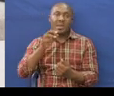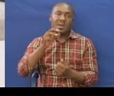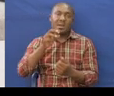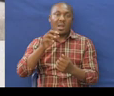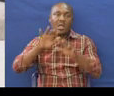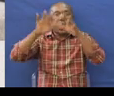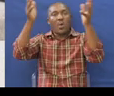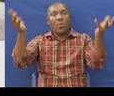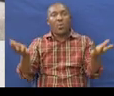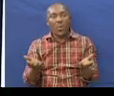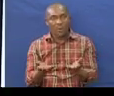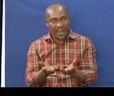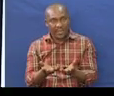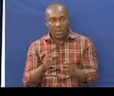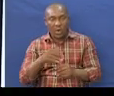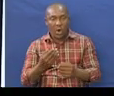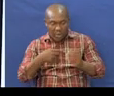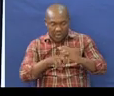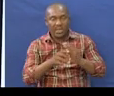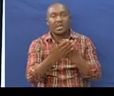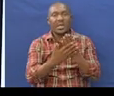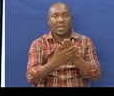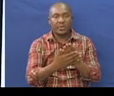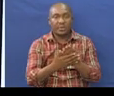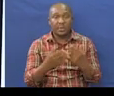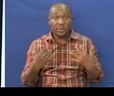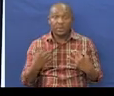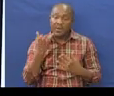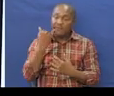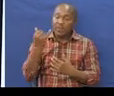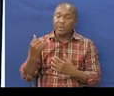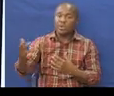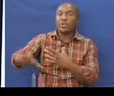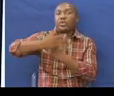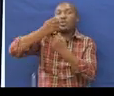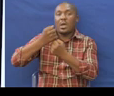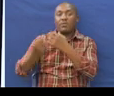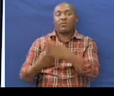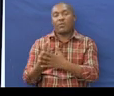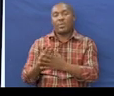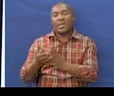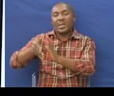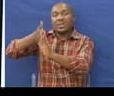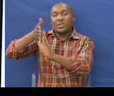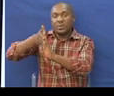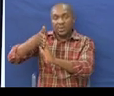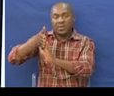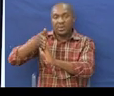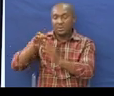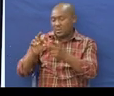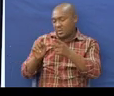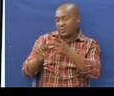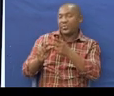already made written sources. So all the information we gather from all these sources, we say they are referred to